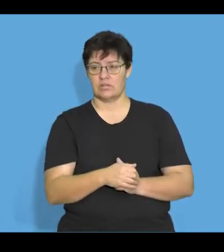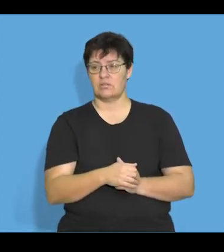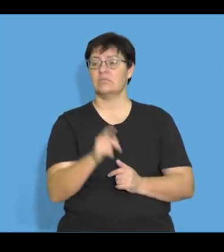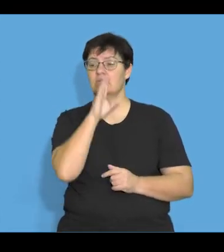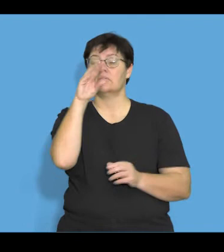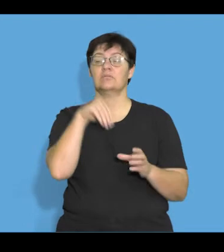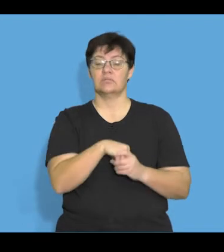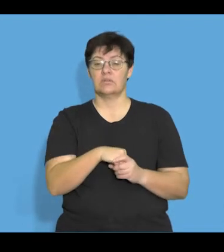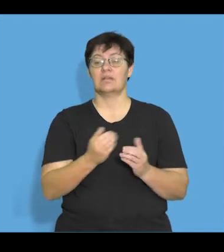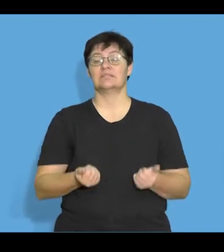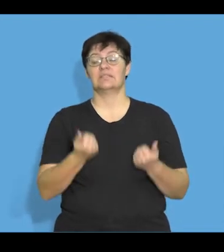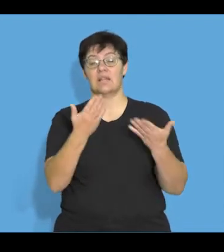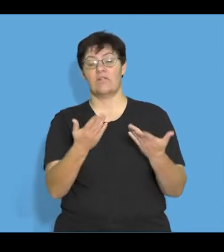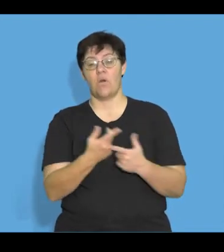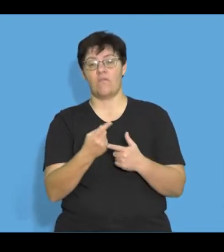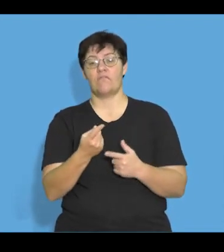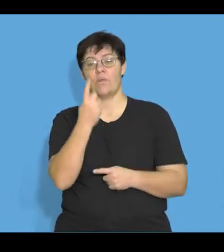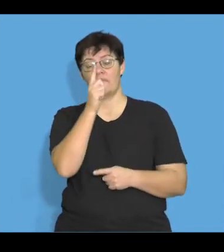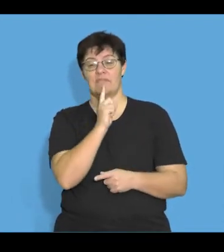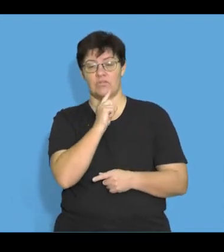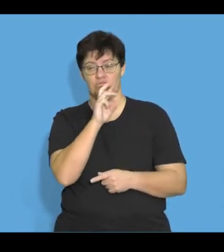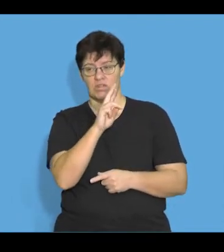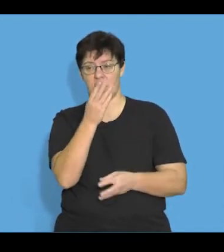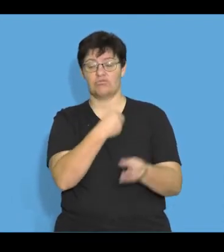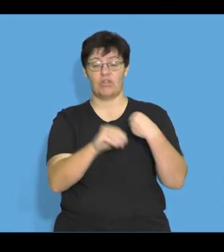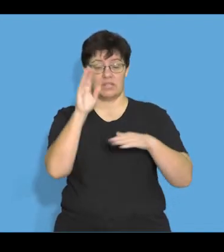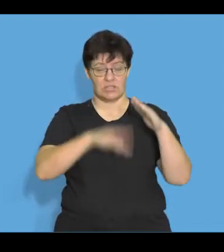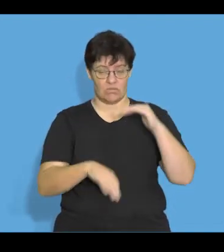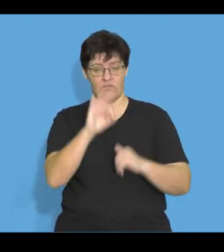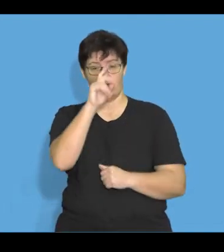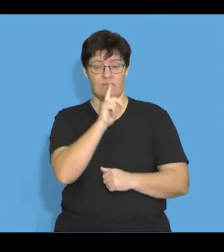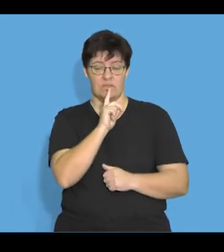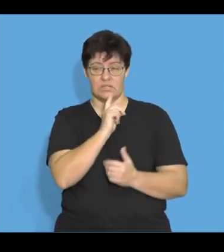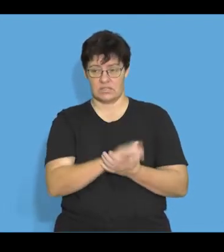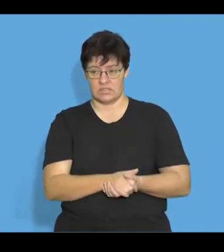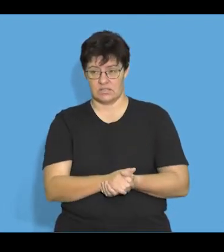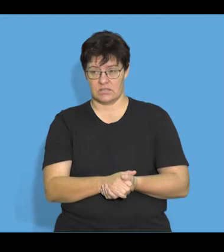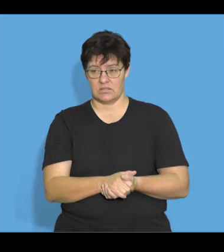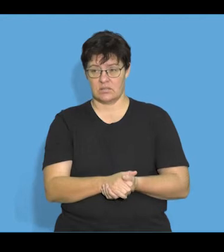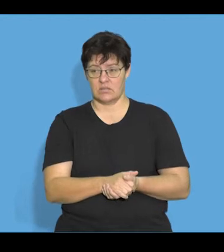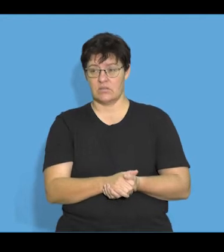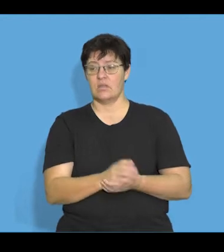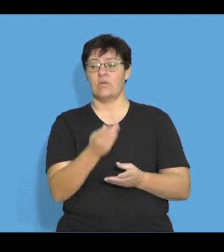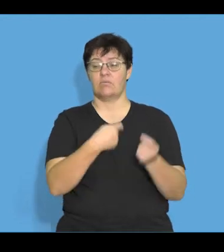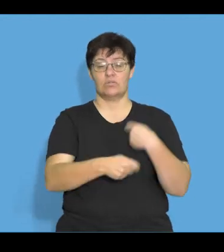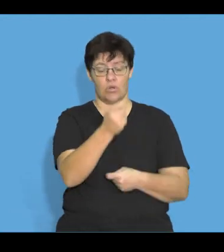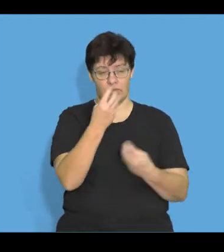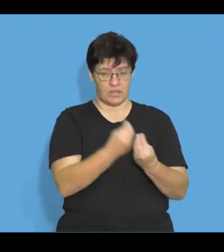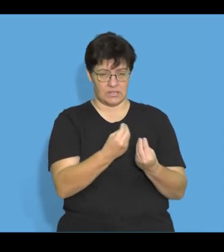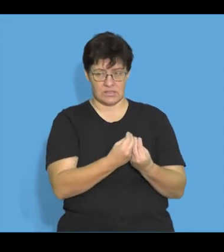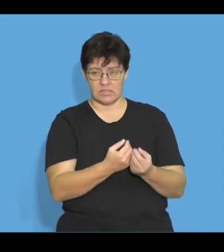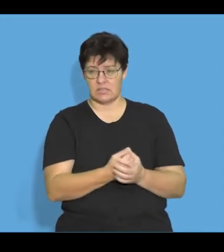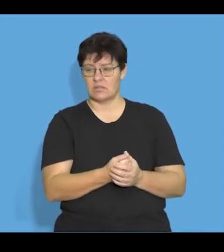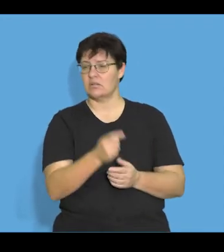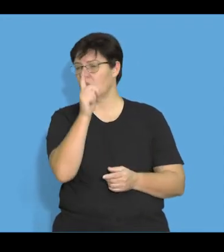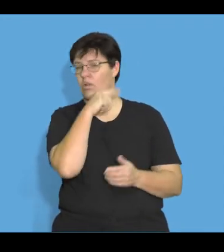includes delivery charges of 1,000 Rand and a trade discount of 3,000 Rand. Okay, then we sold goods. Okay, so we're looking